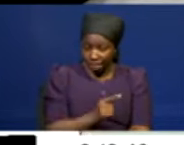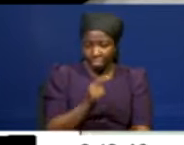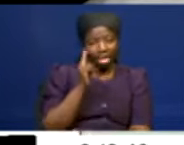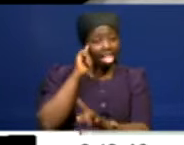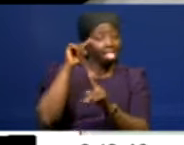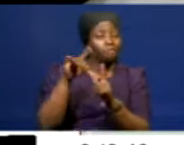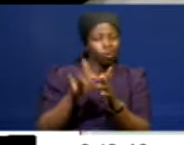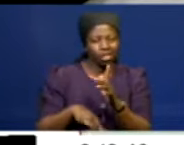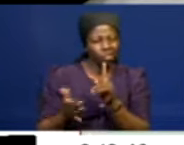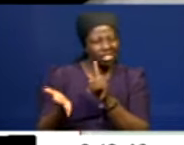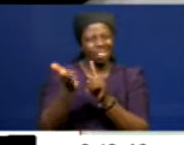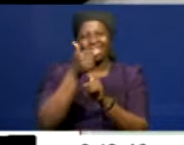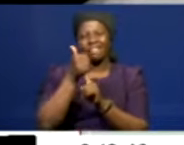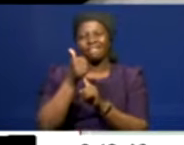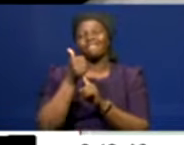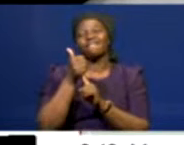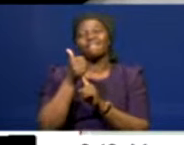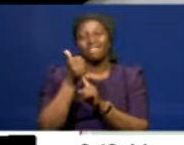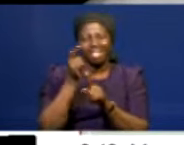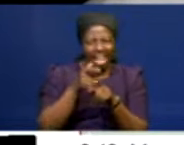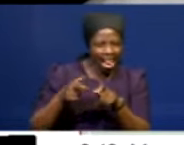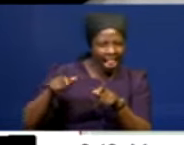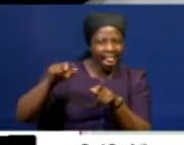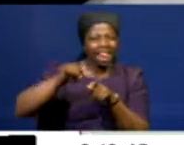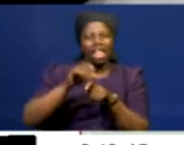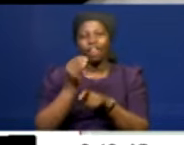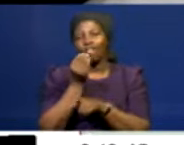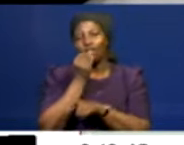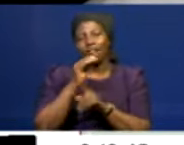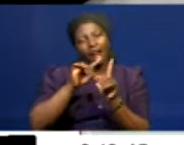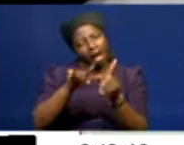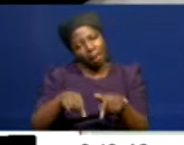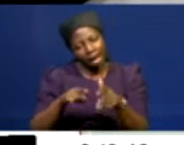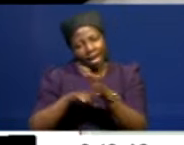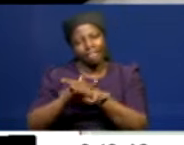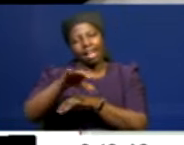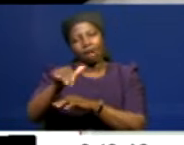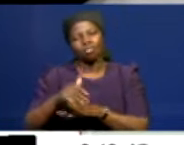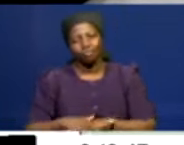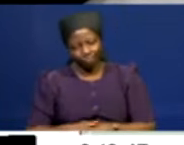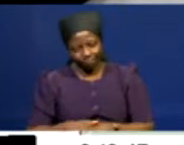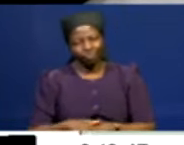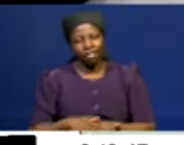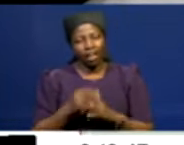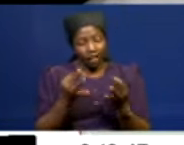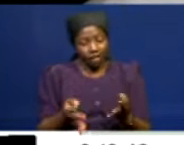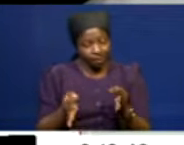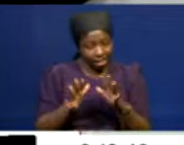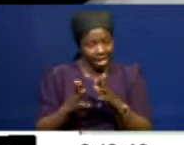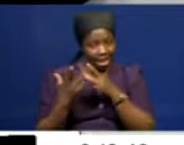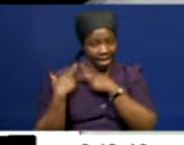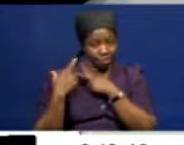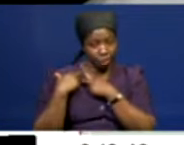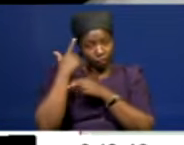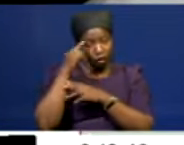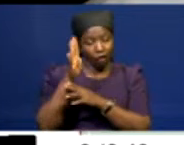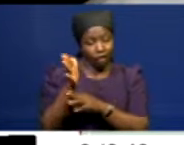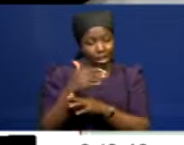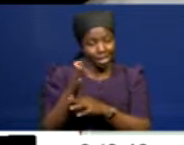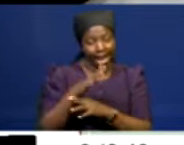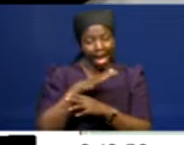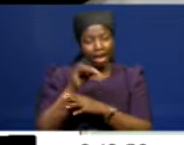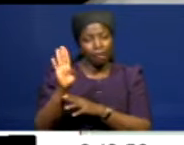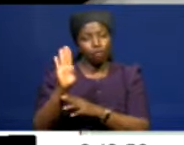county's increasing food demand. The county's chief officer in charge of fisheries and blue economy, George Ochola, says the